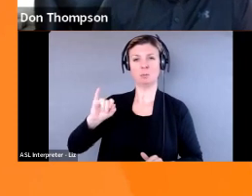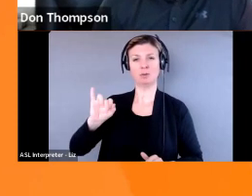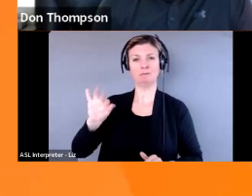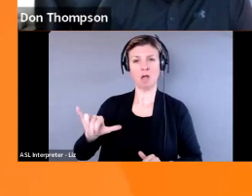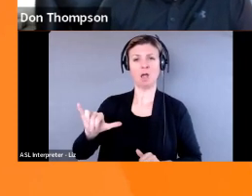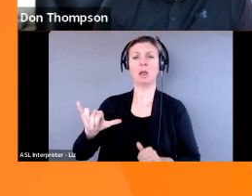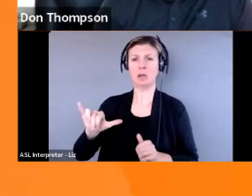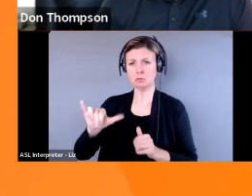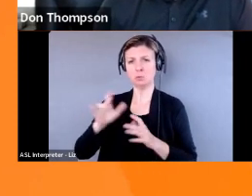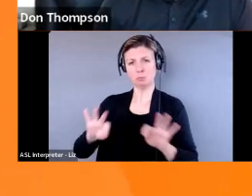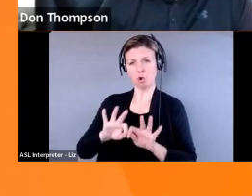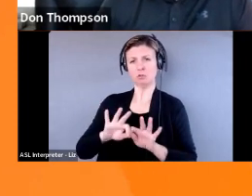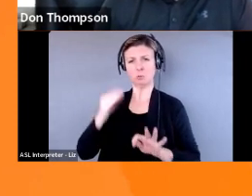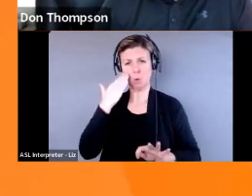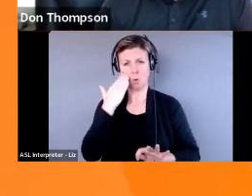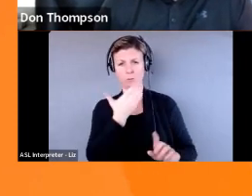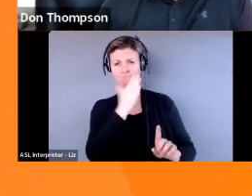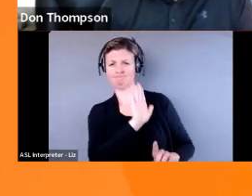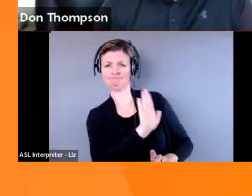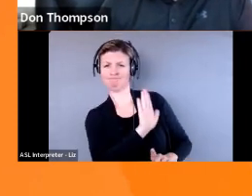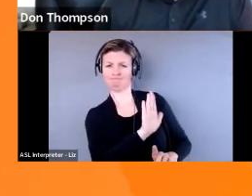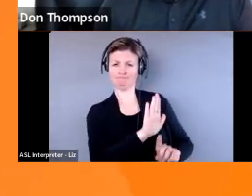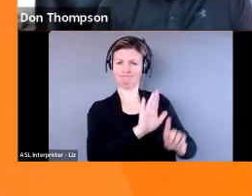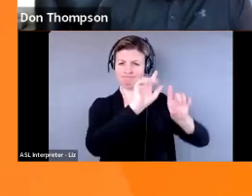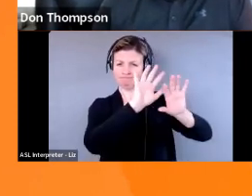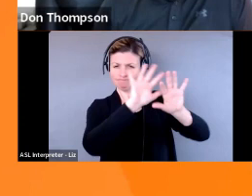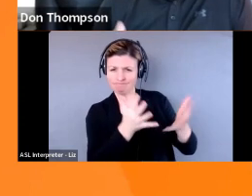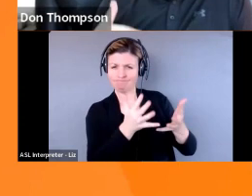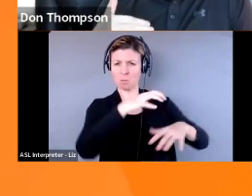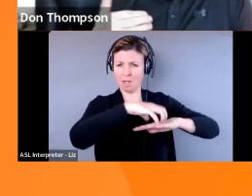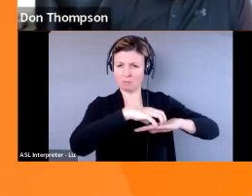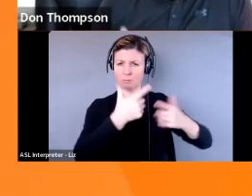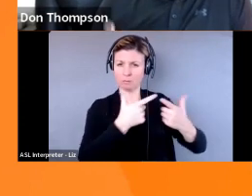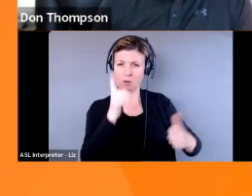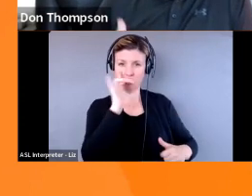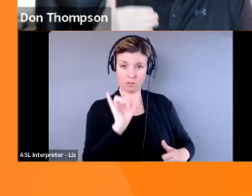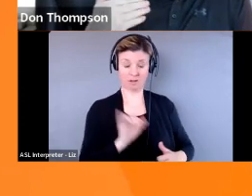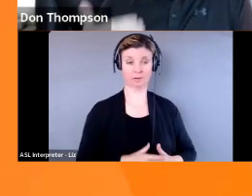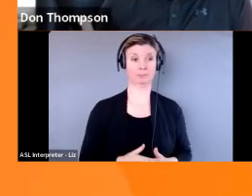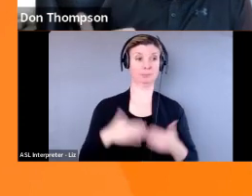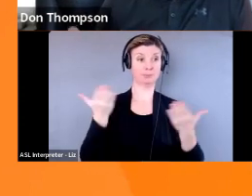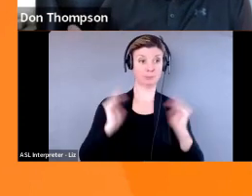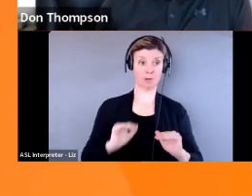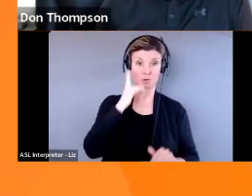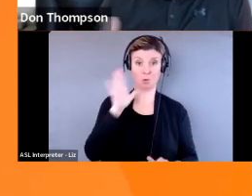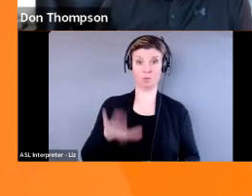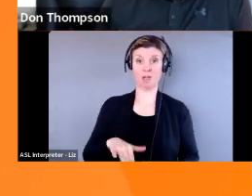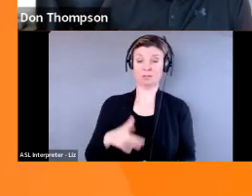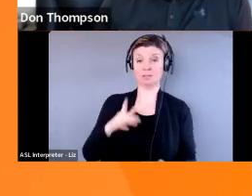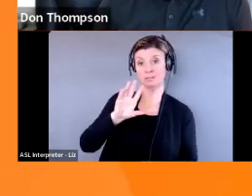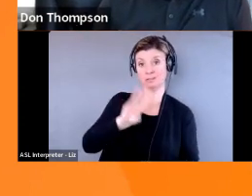66% of consumers start their product searches on Amazon. Okay. And Amazon has become the Google search